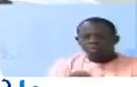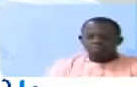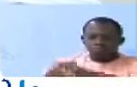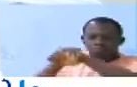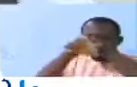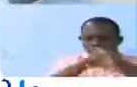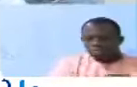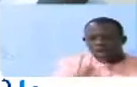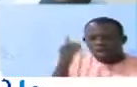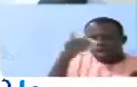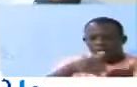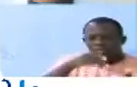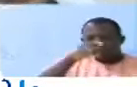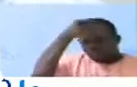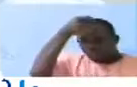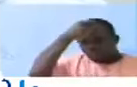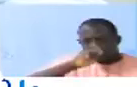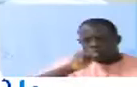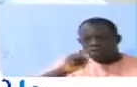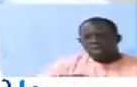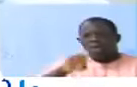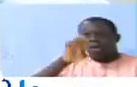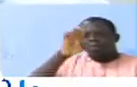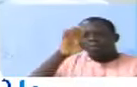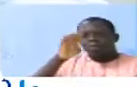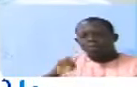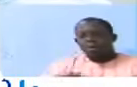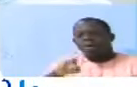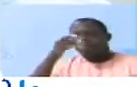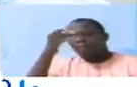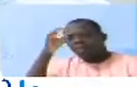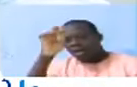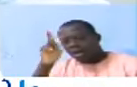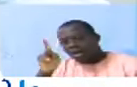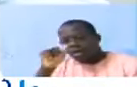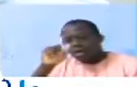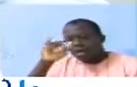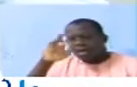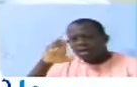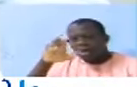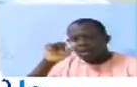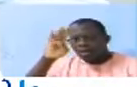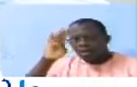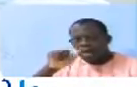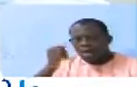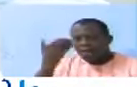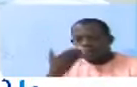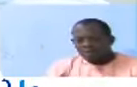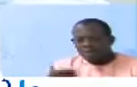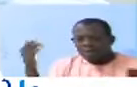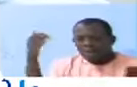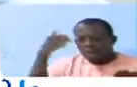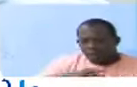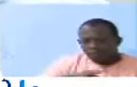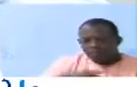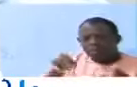from there you were taken to Fajara Barracks without being informed about the reasons